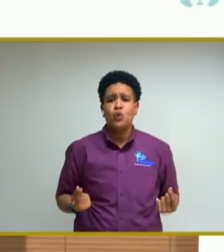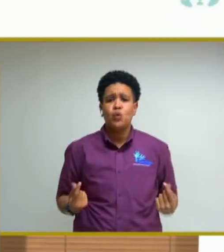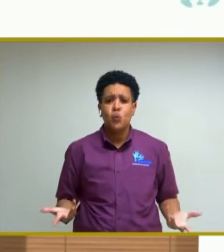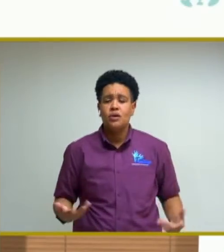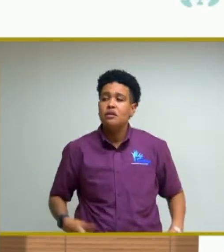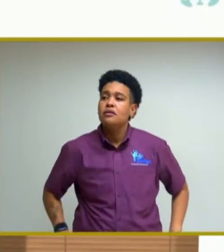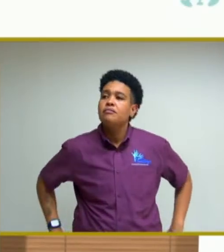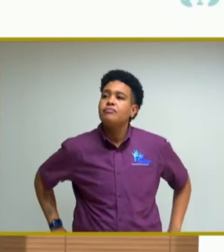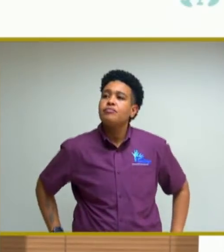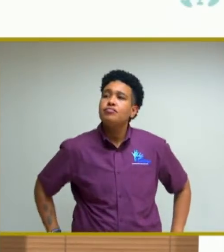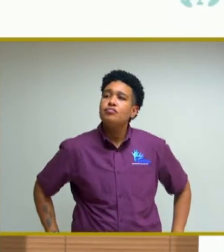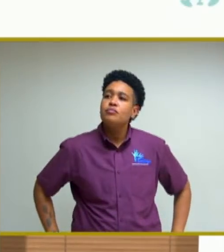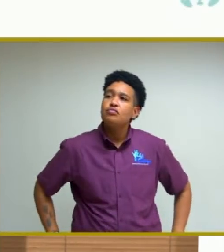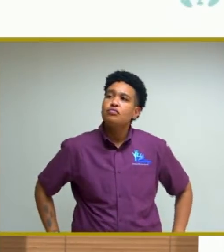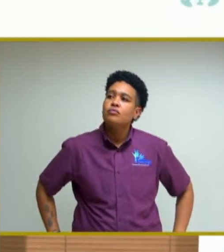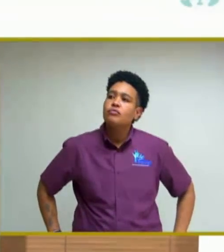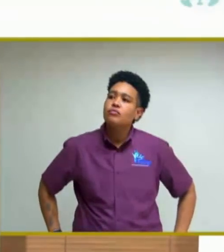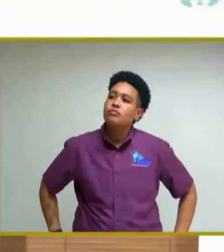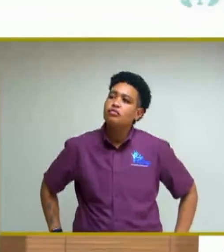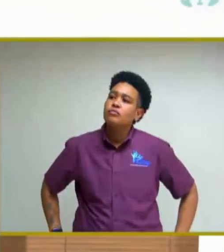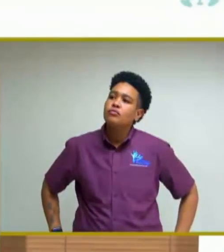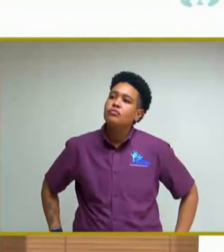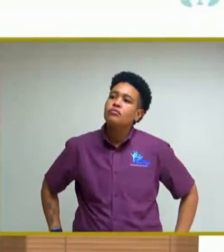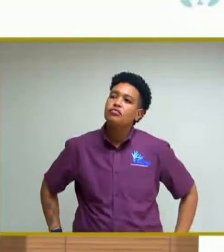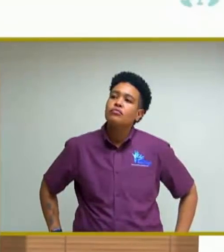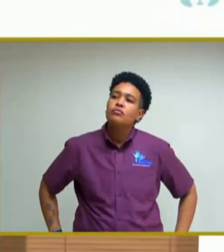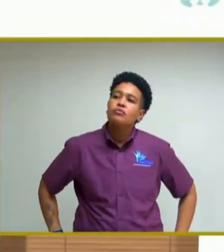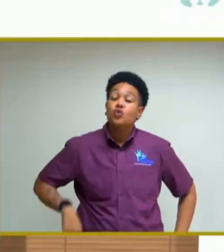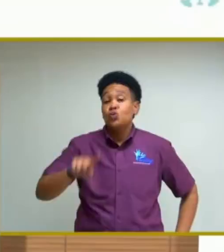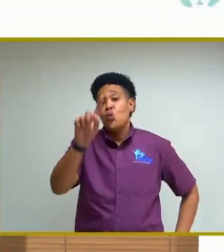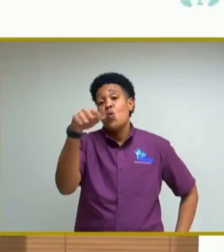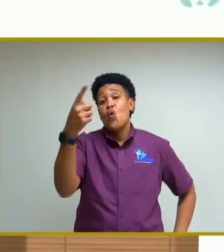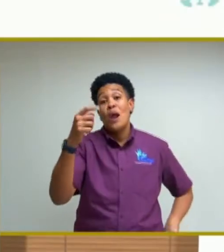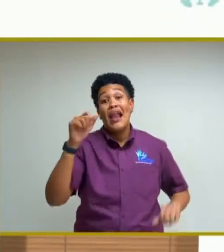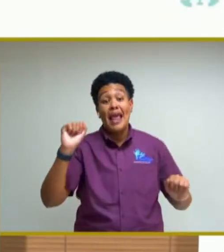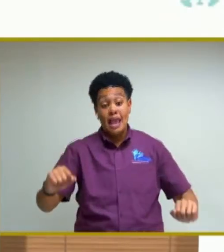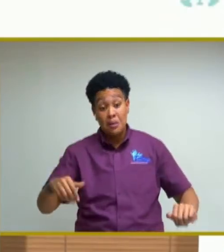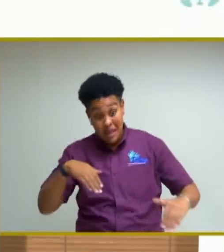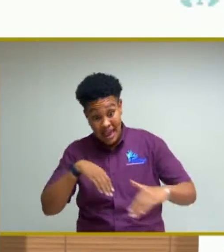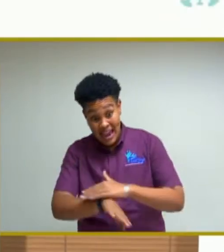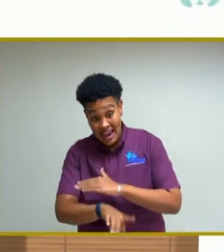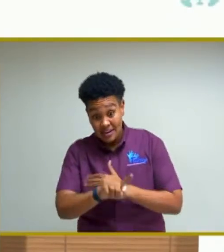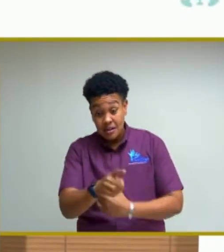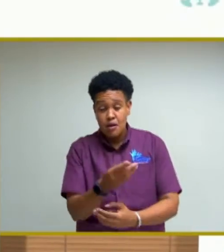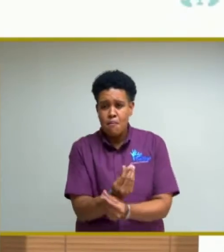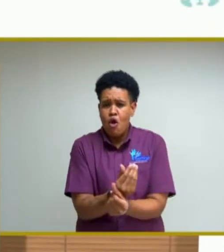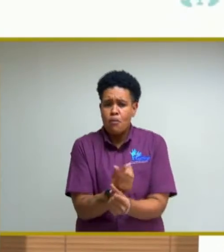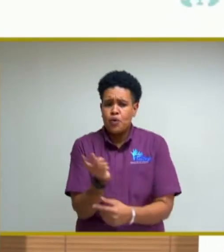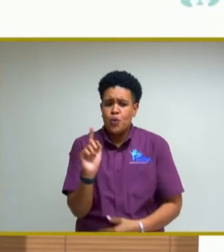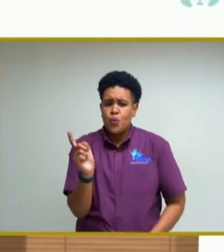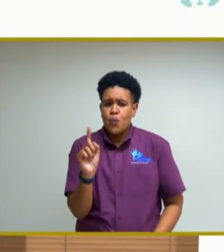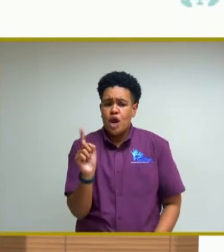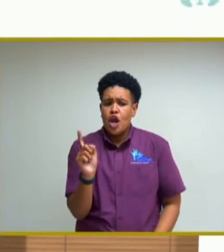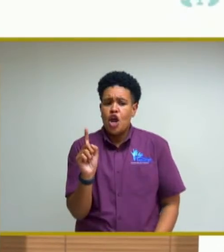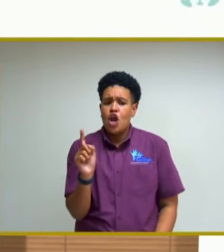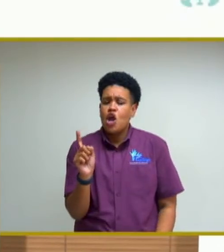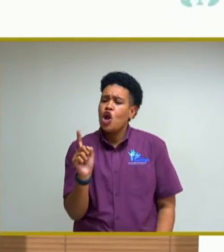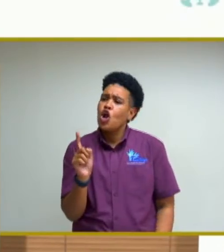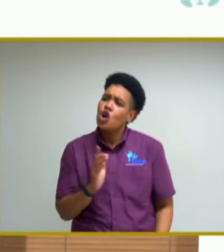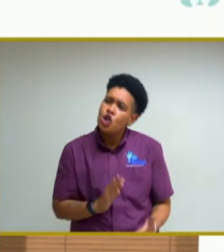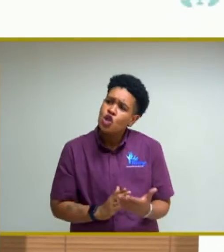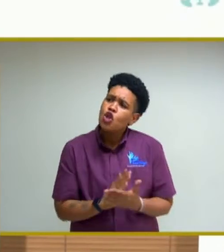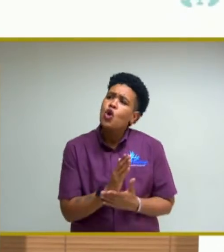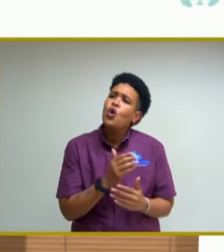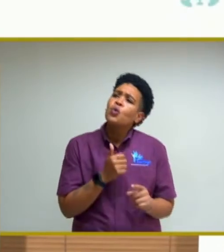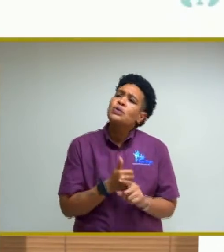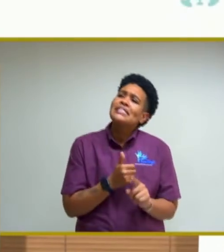then you will only be able to enter the facility or the grounds of the arena through